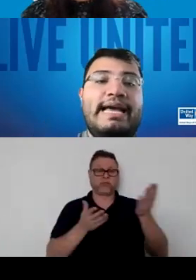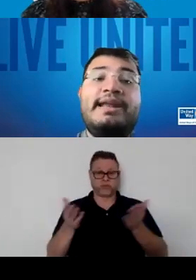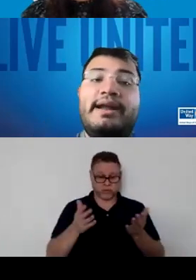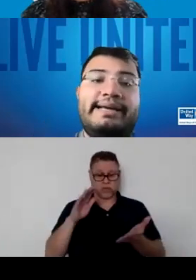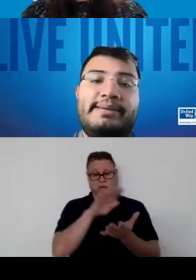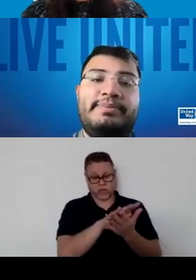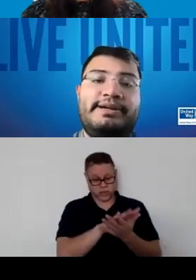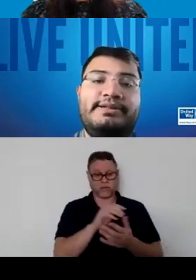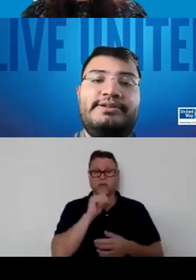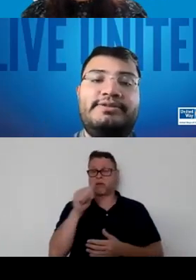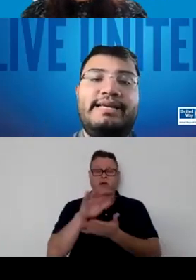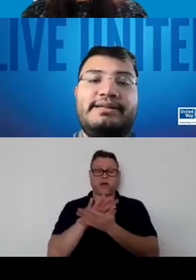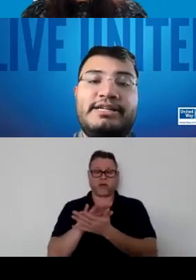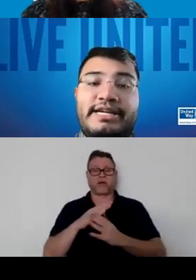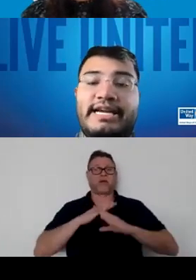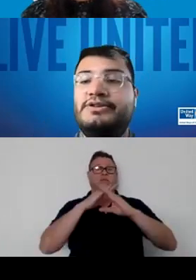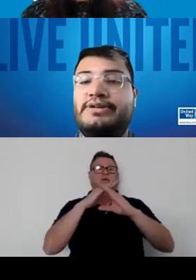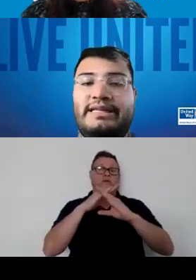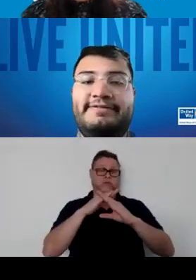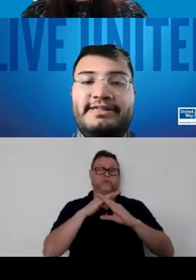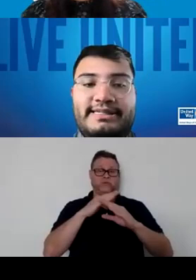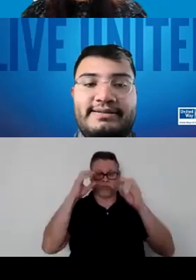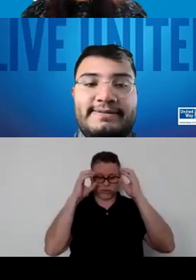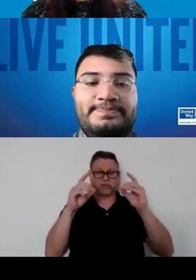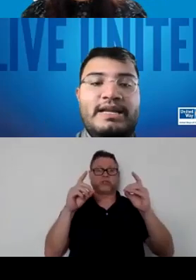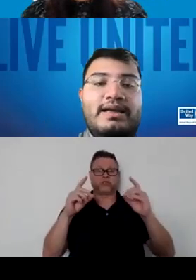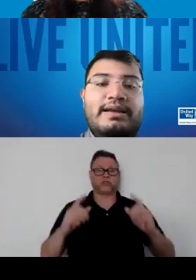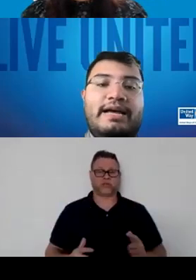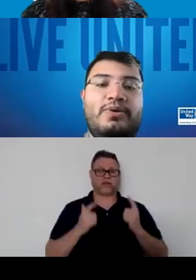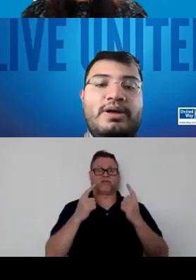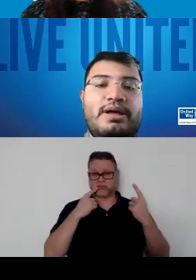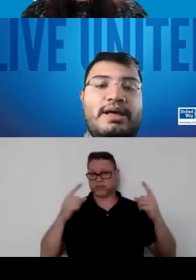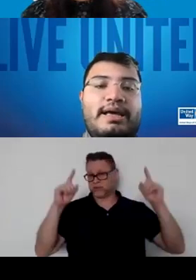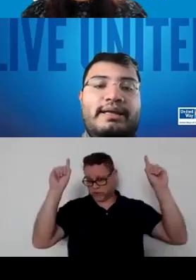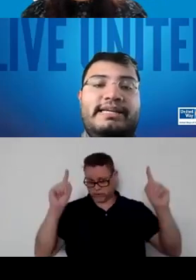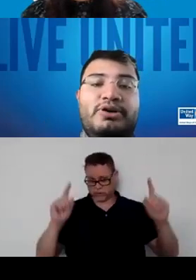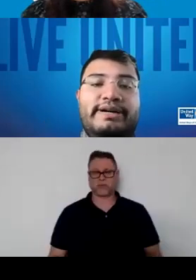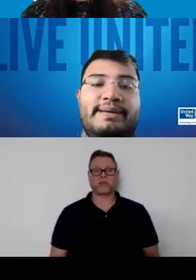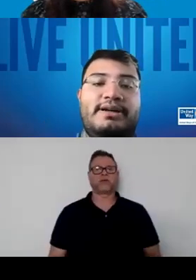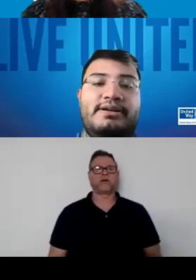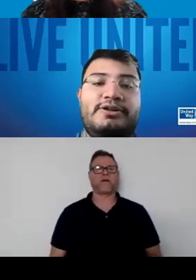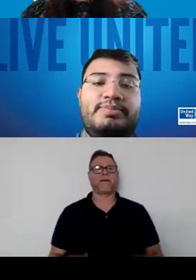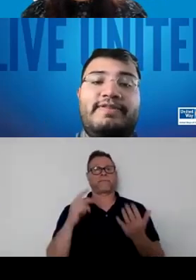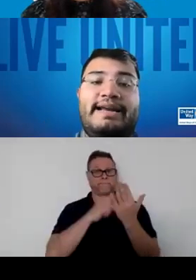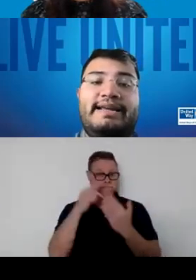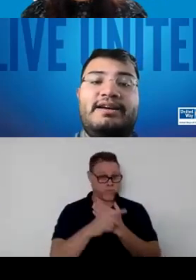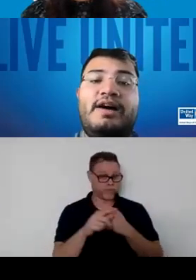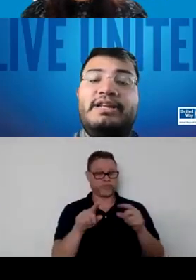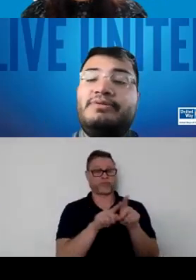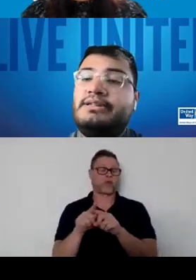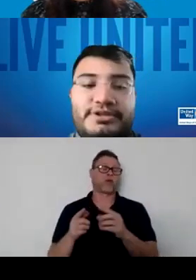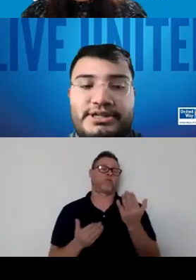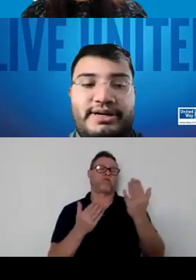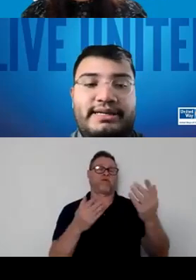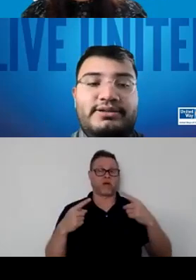academic and non-academic barriers to students' educational and life success. Now, these programs also provided